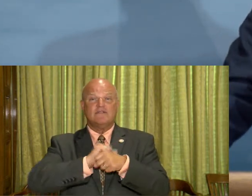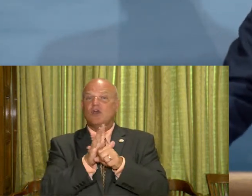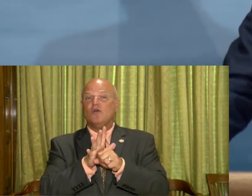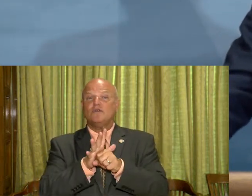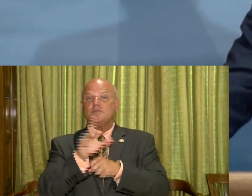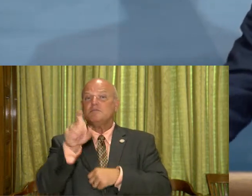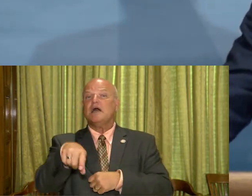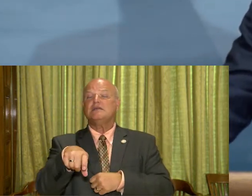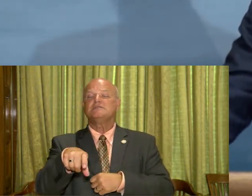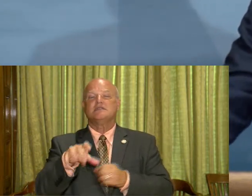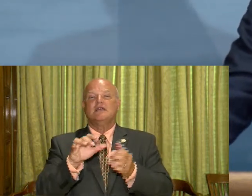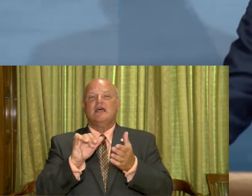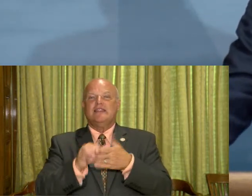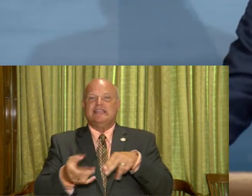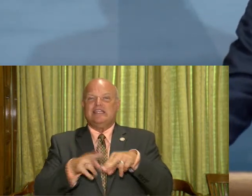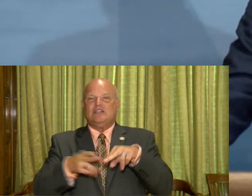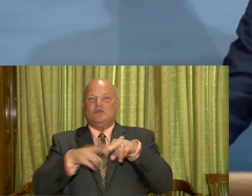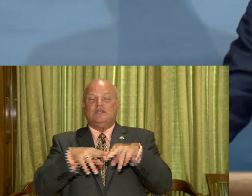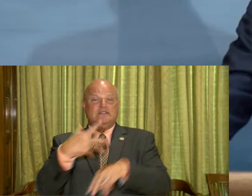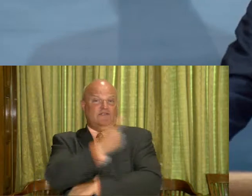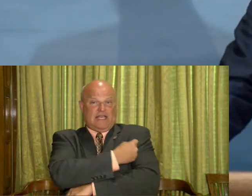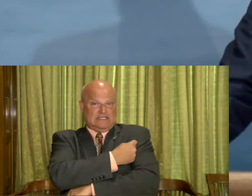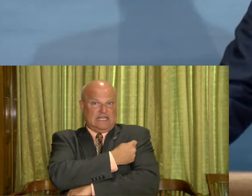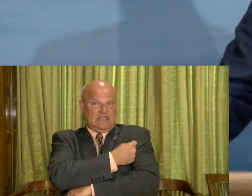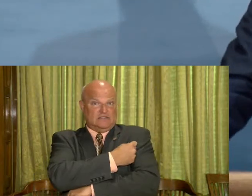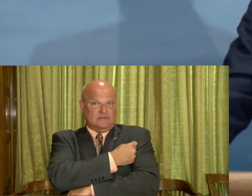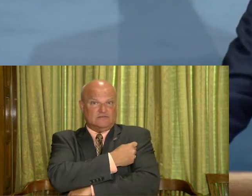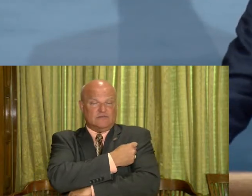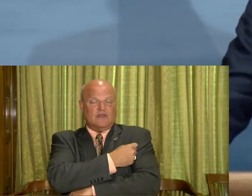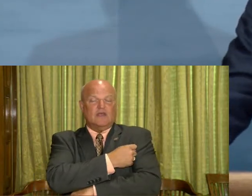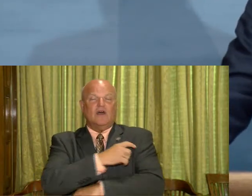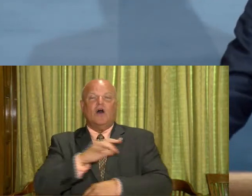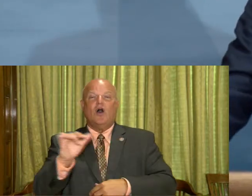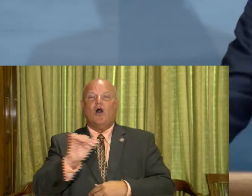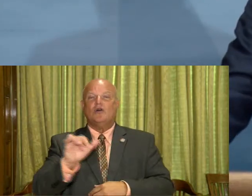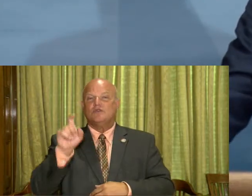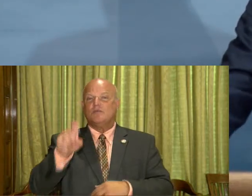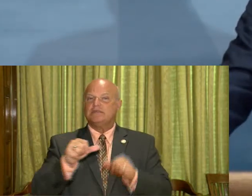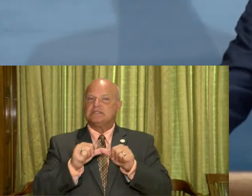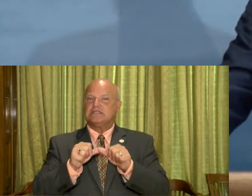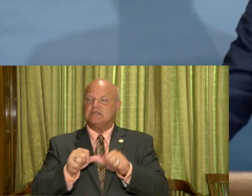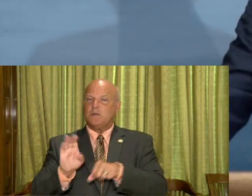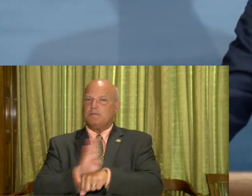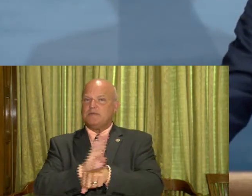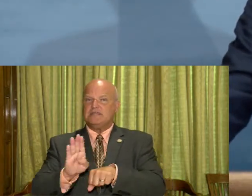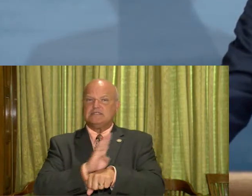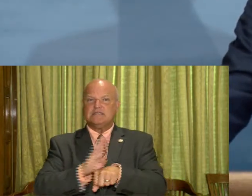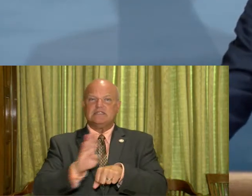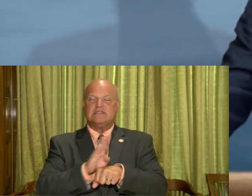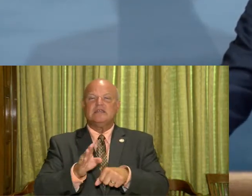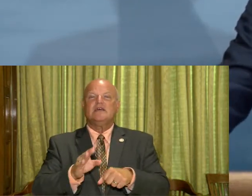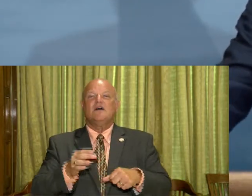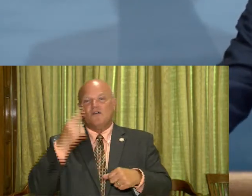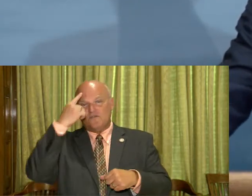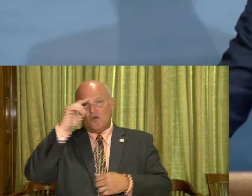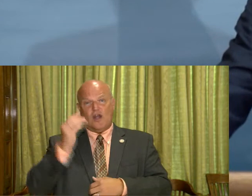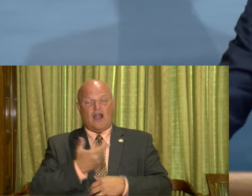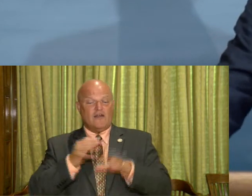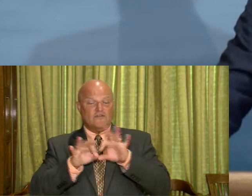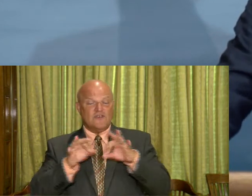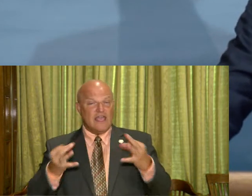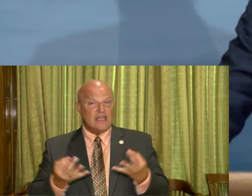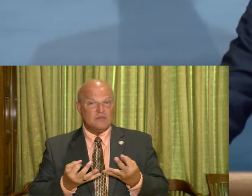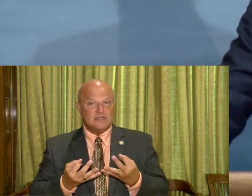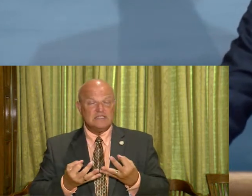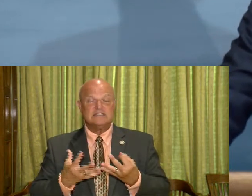virus, the increase in vaccinations, but also we've got to continue to do business, provide for our families, and there's not